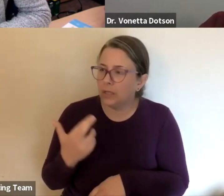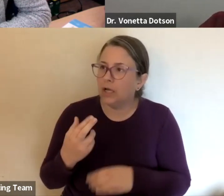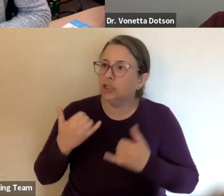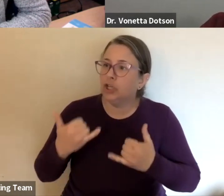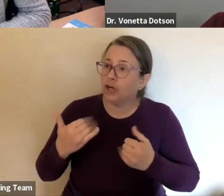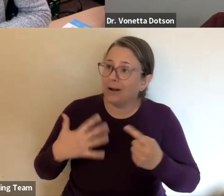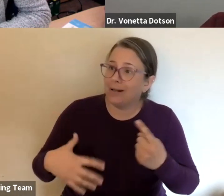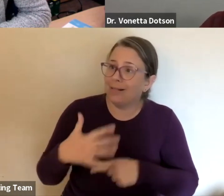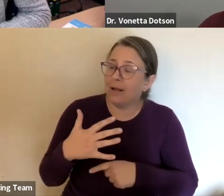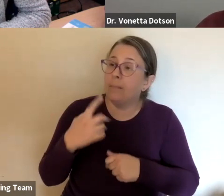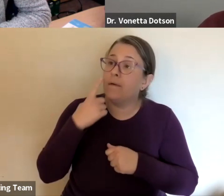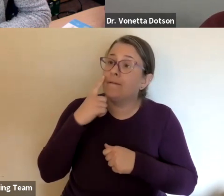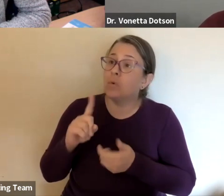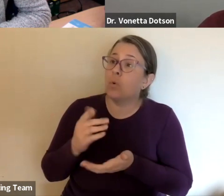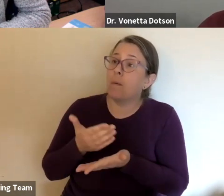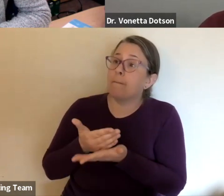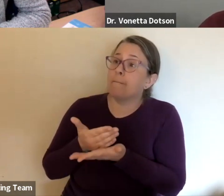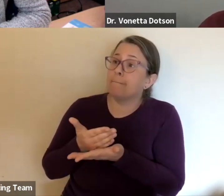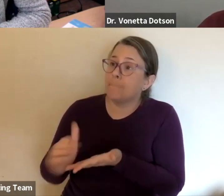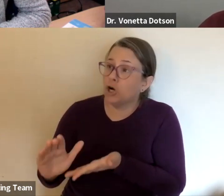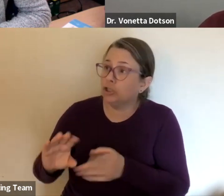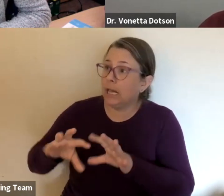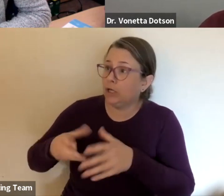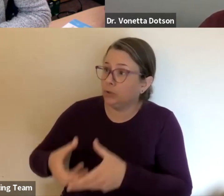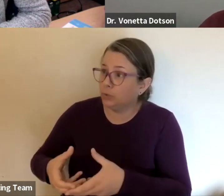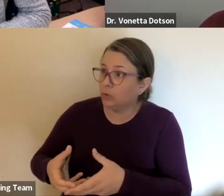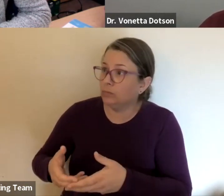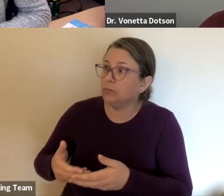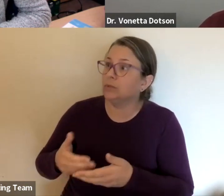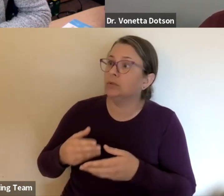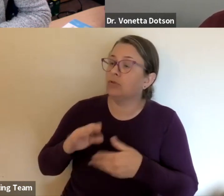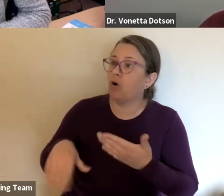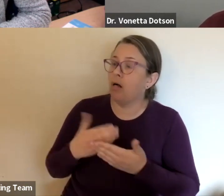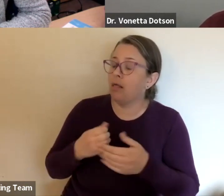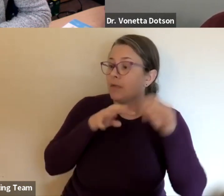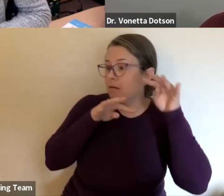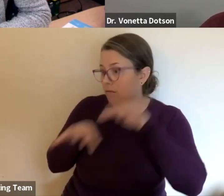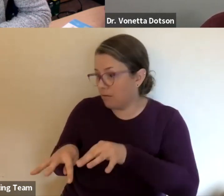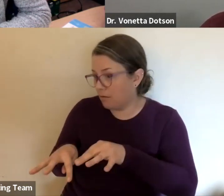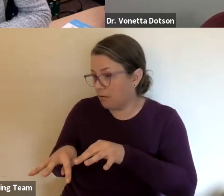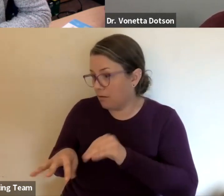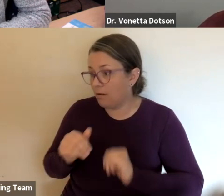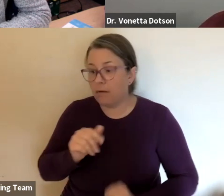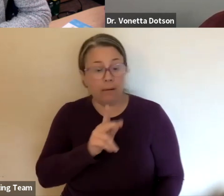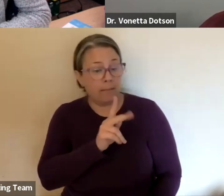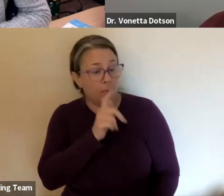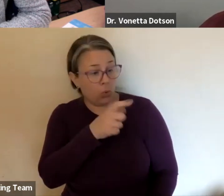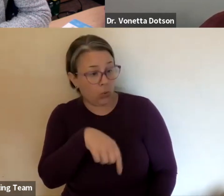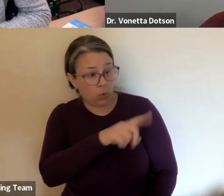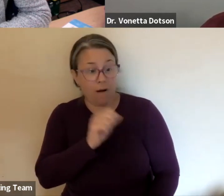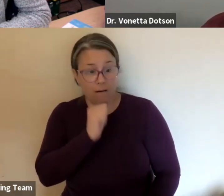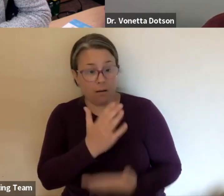threatening and lead to pushback. And that's unfortunate, but it's what happened. And so that is sort of a long story